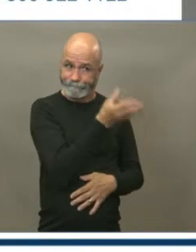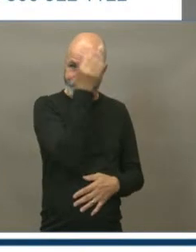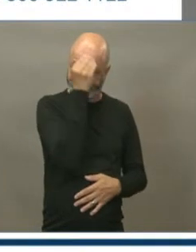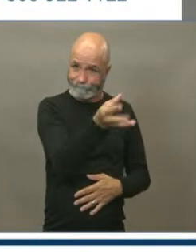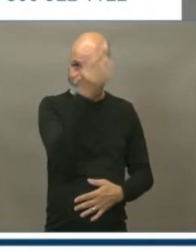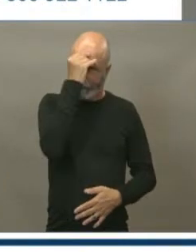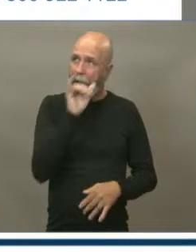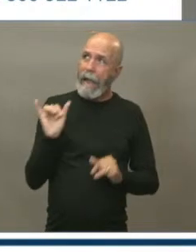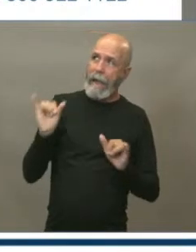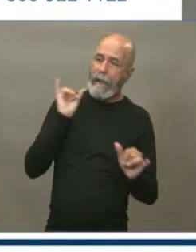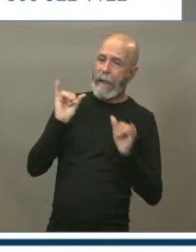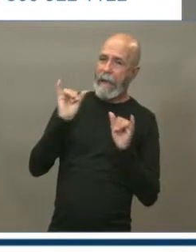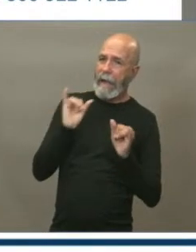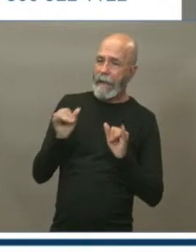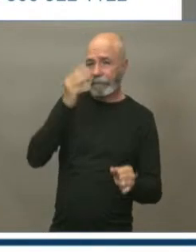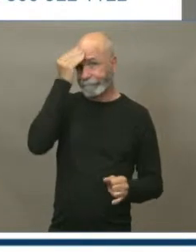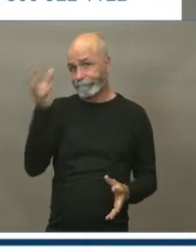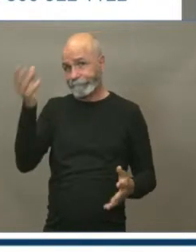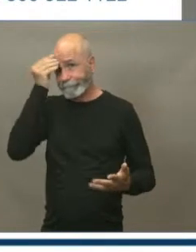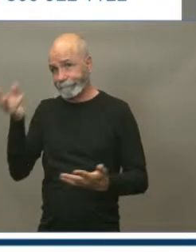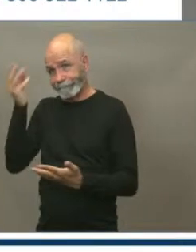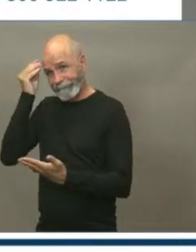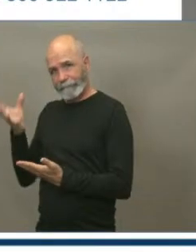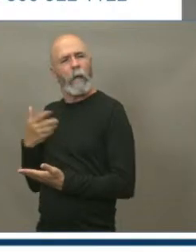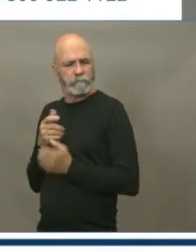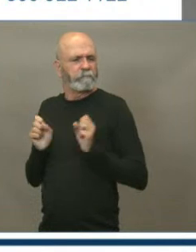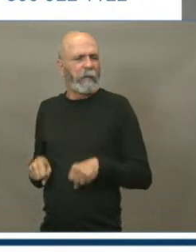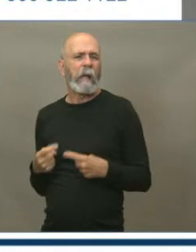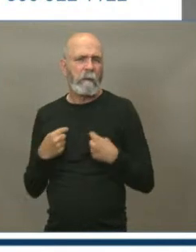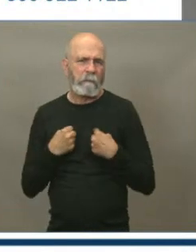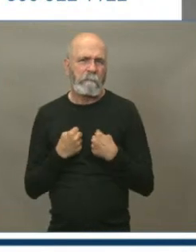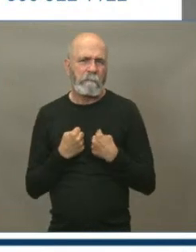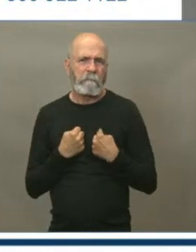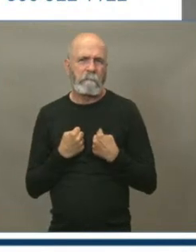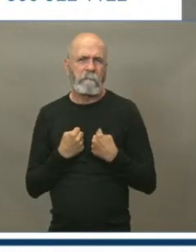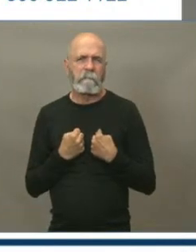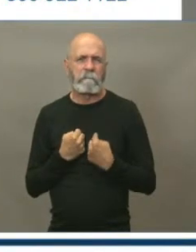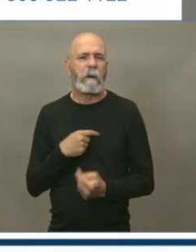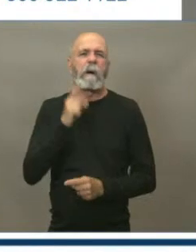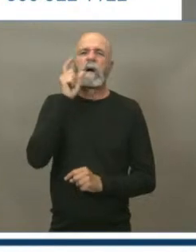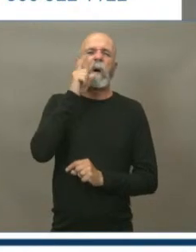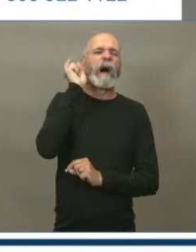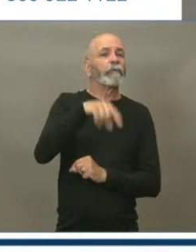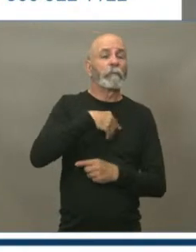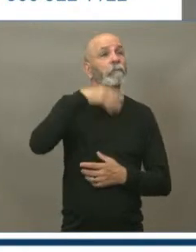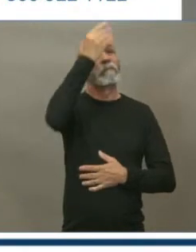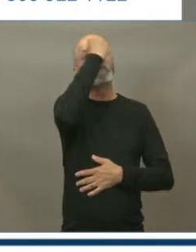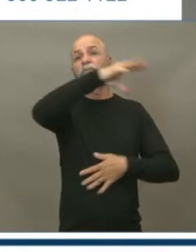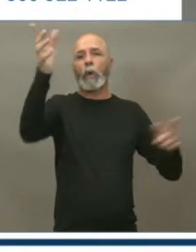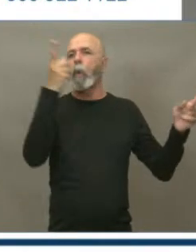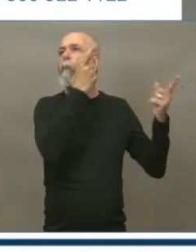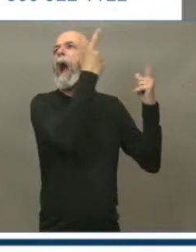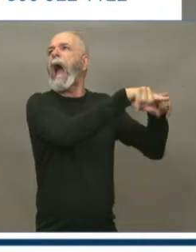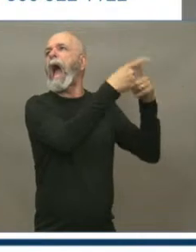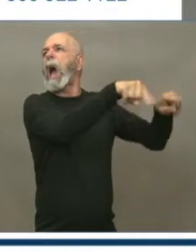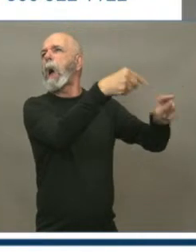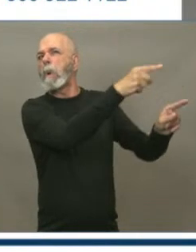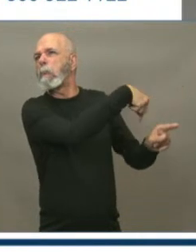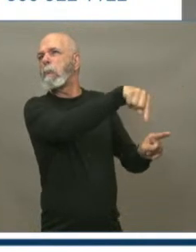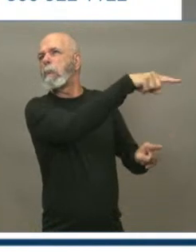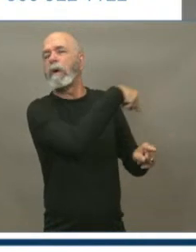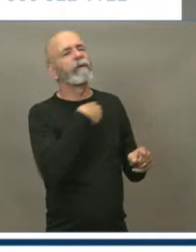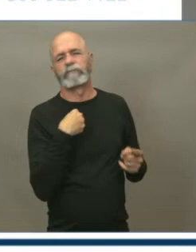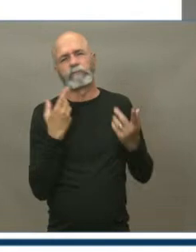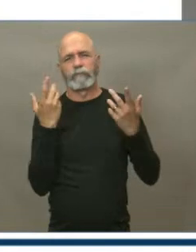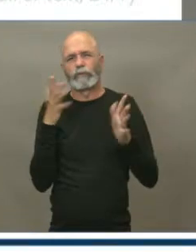from public health, with the cooperation of the employer, and not have to do a public notification. Those 90 workplaces are across the